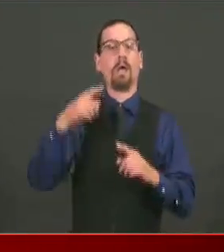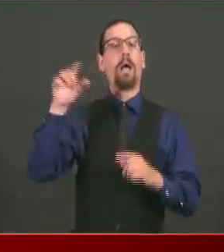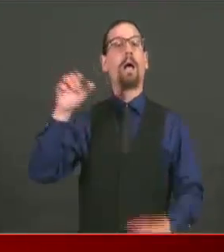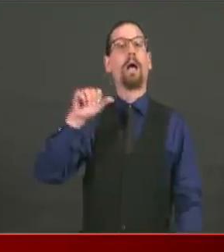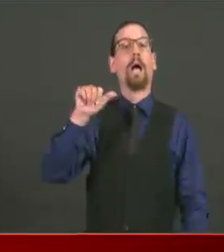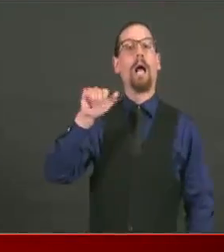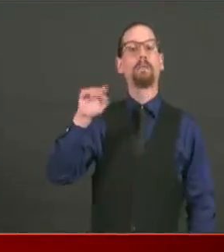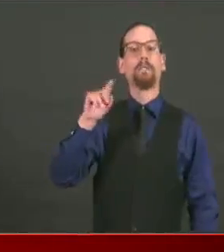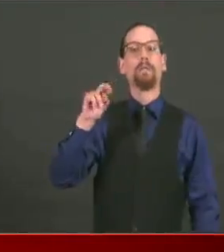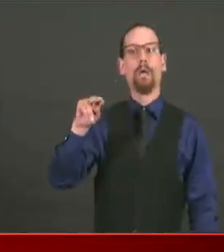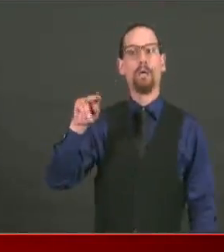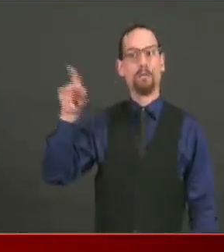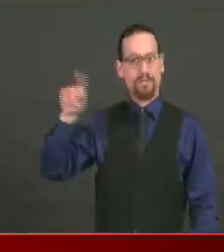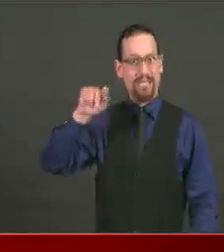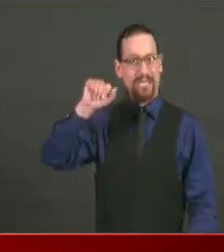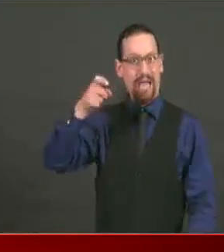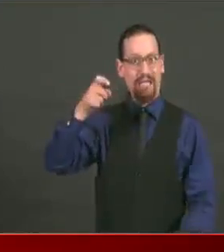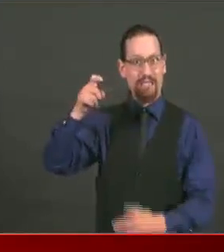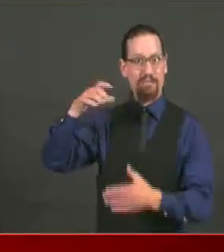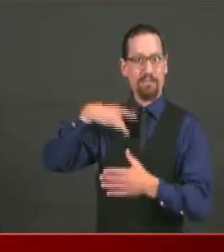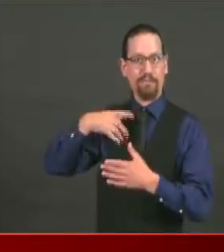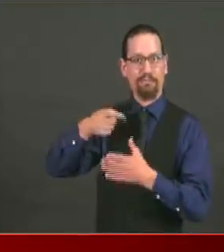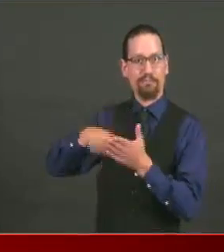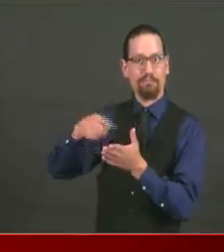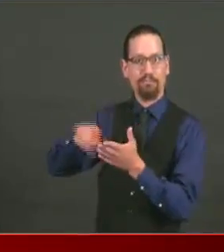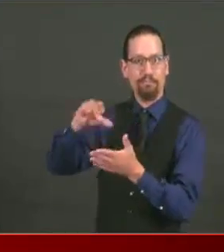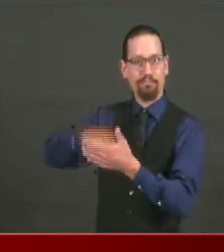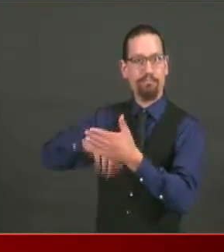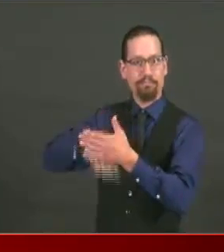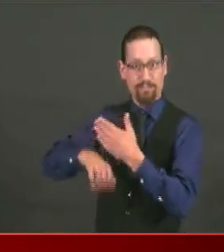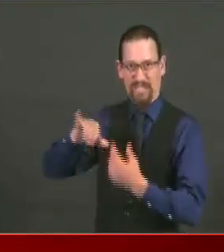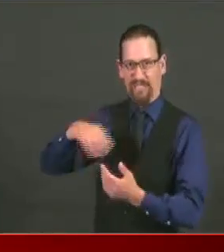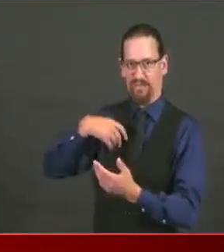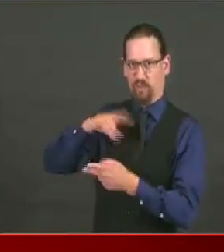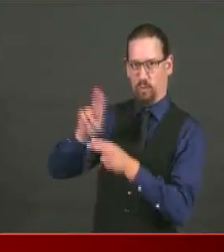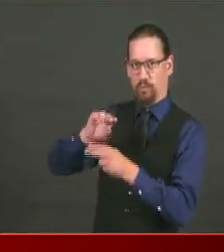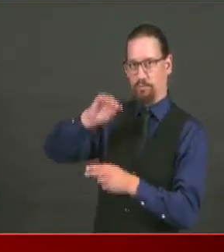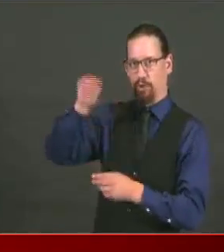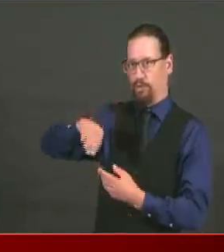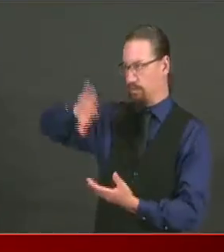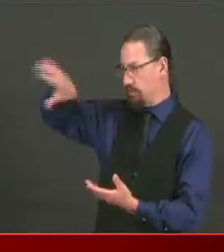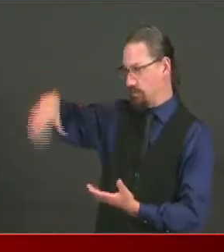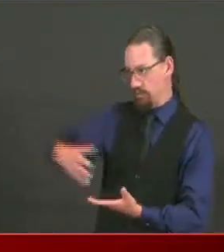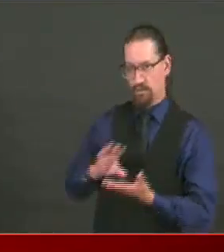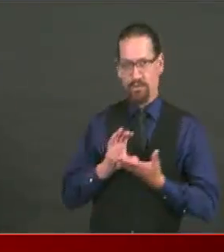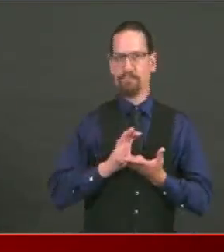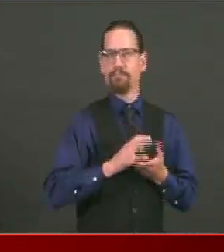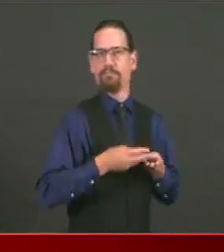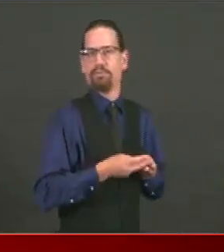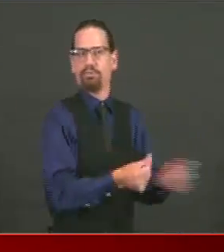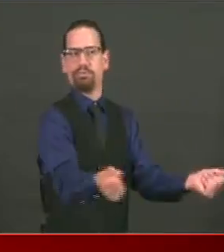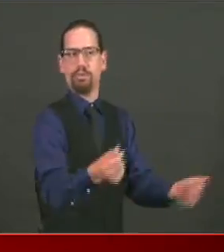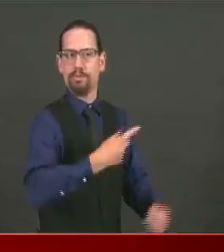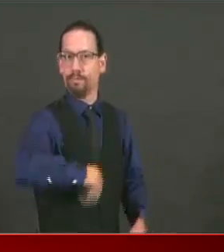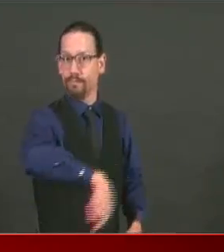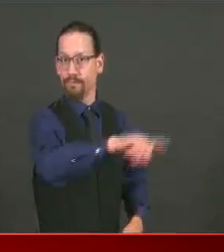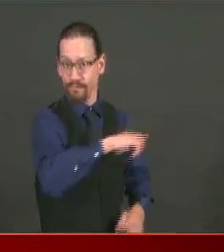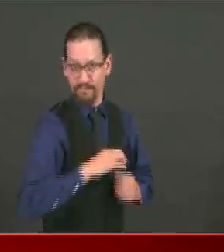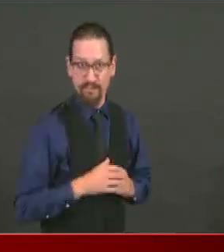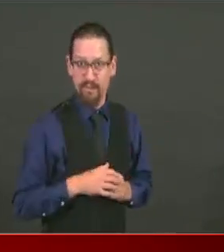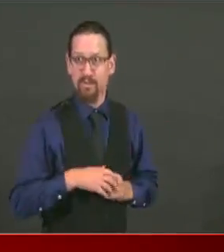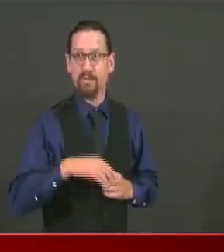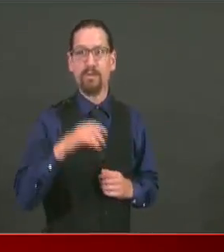have basic equity so these small businesses here could survive. Any business owner knows, even in good times, if you own a restaurant,